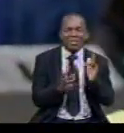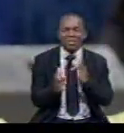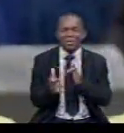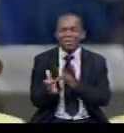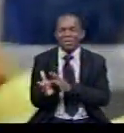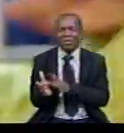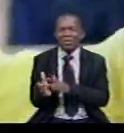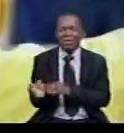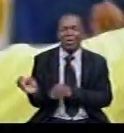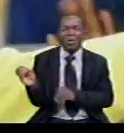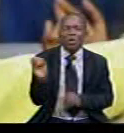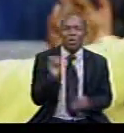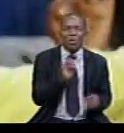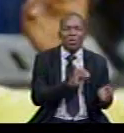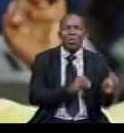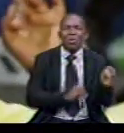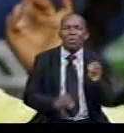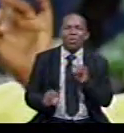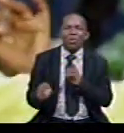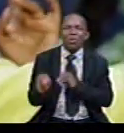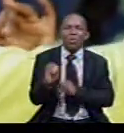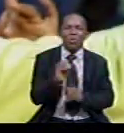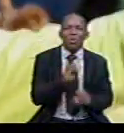Let the whole world know,